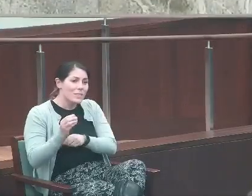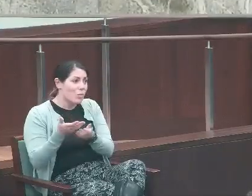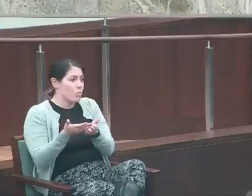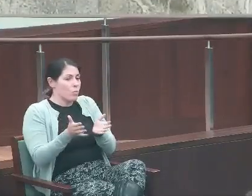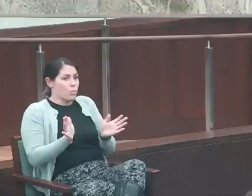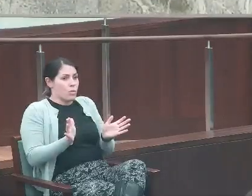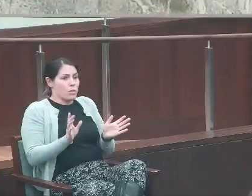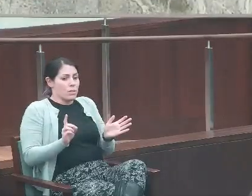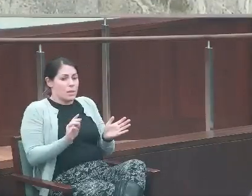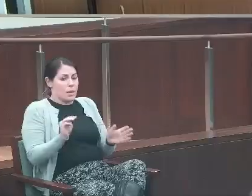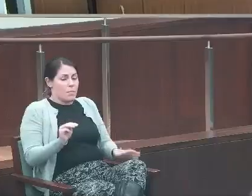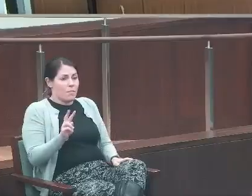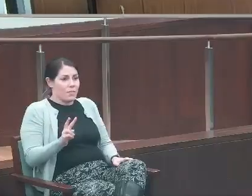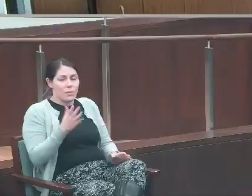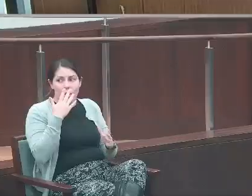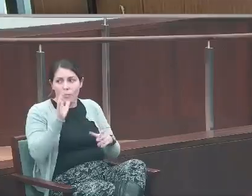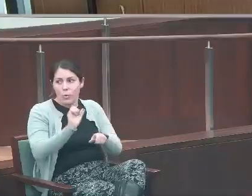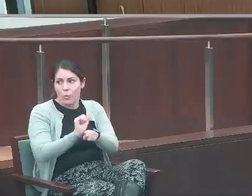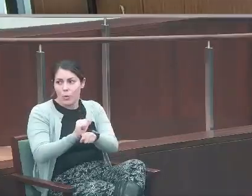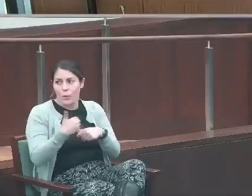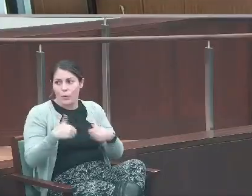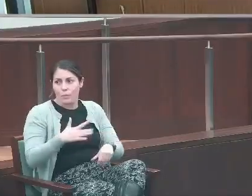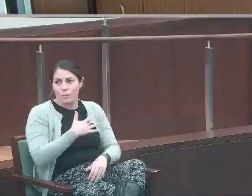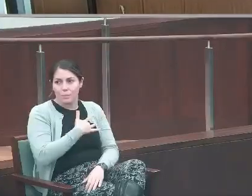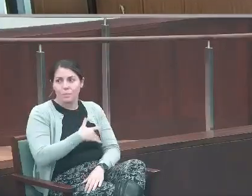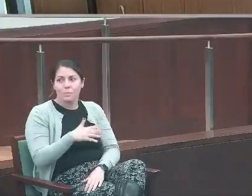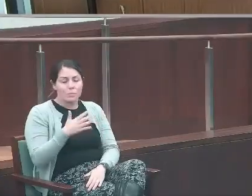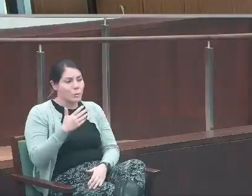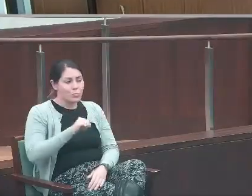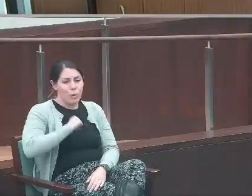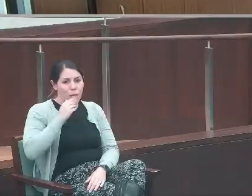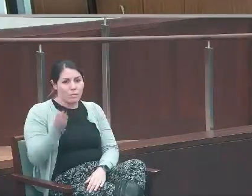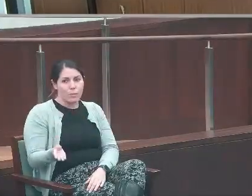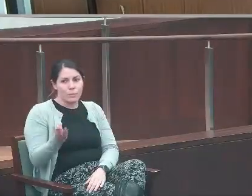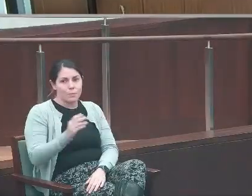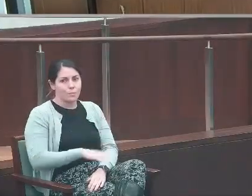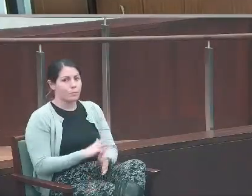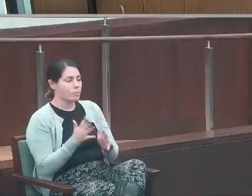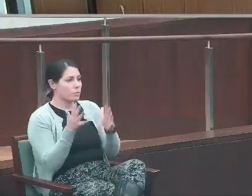DMV. Andrew, thank you. You really do make us proud.